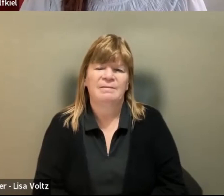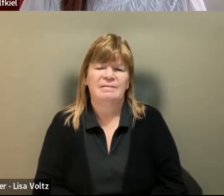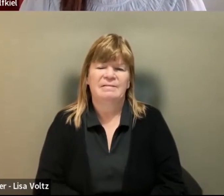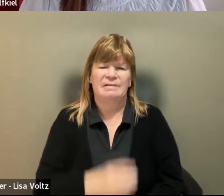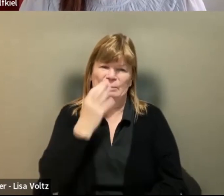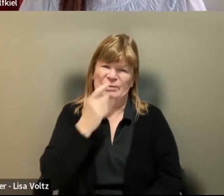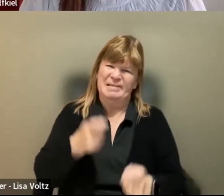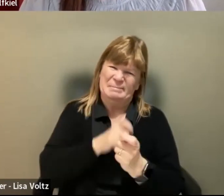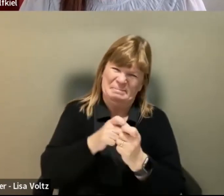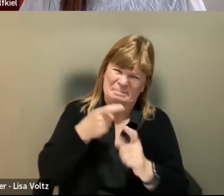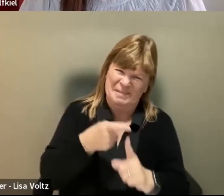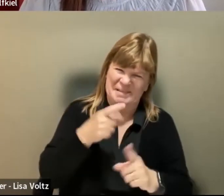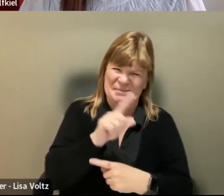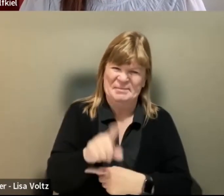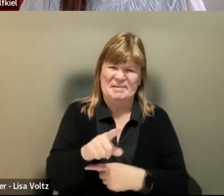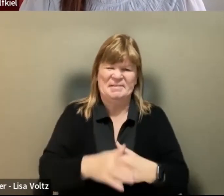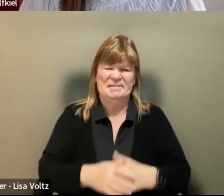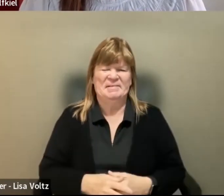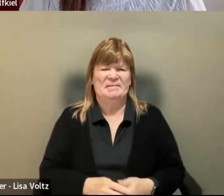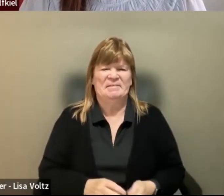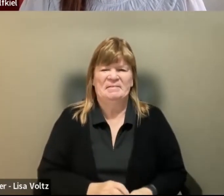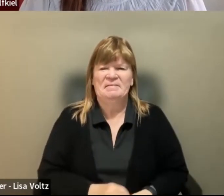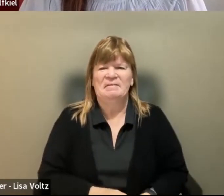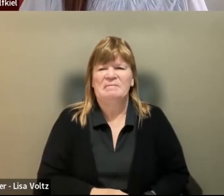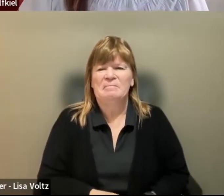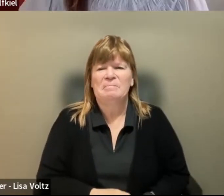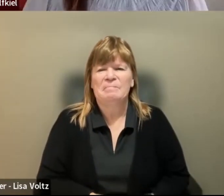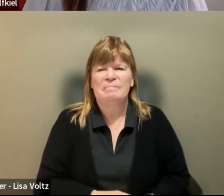specific question, and I hope I asked it correctly.